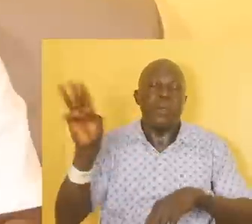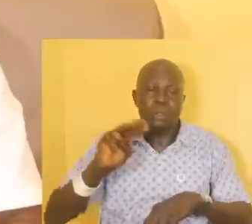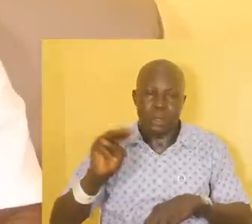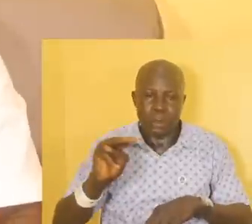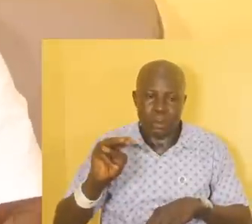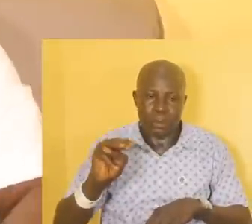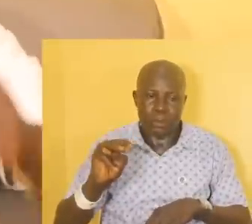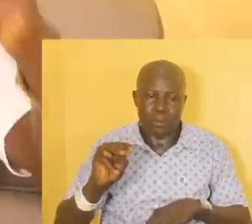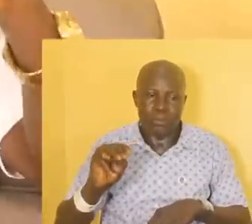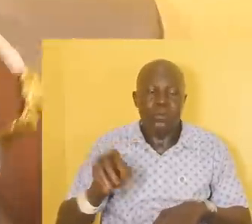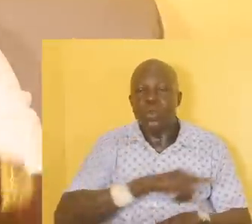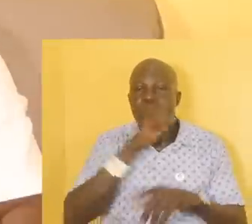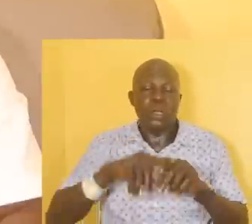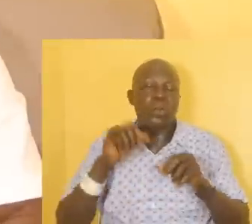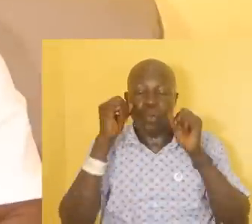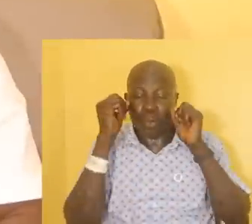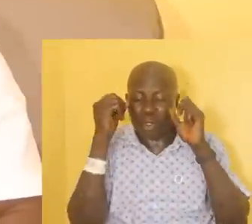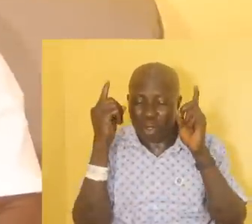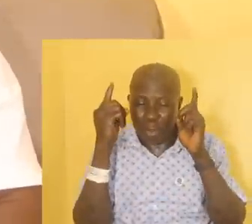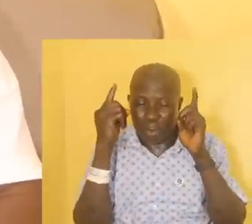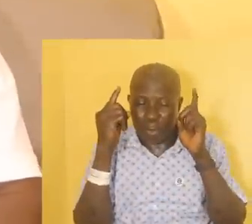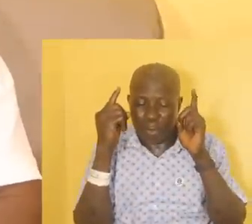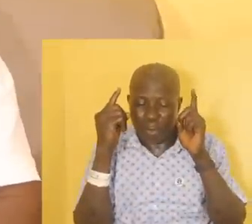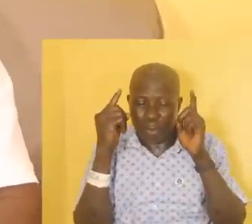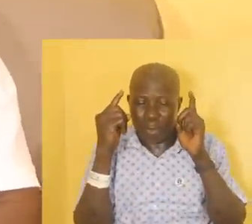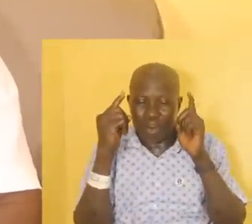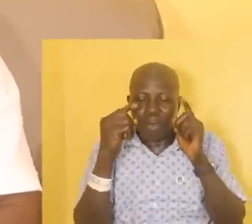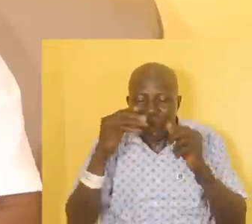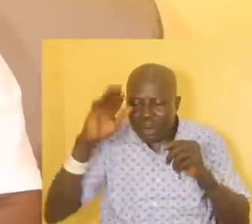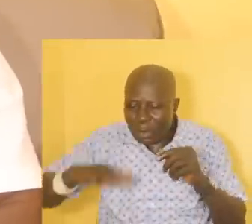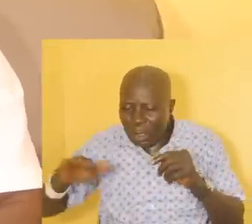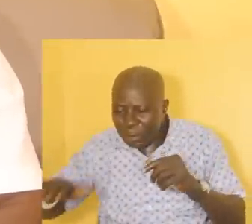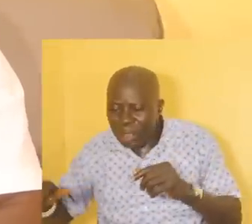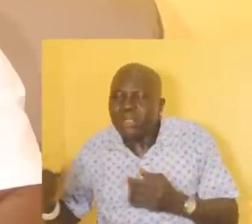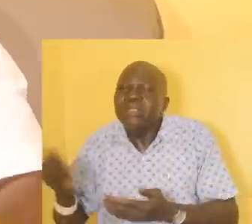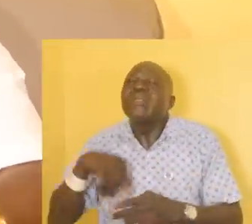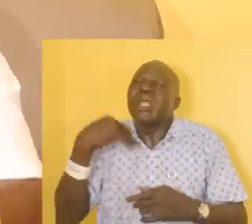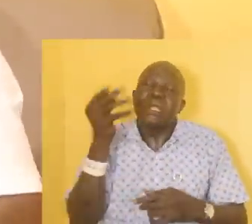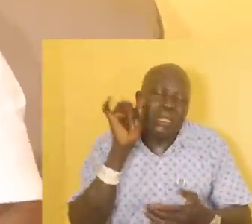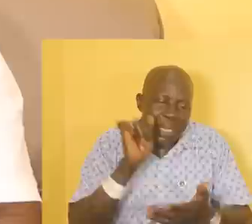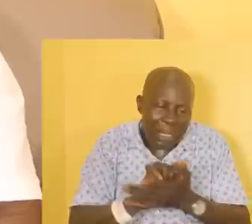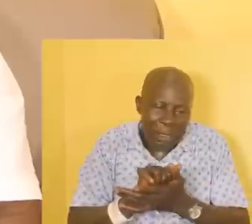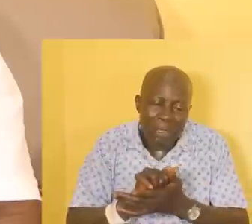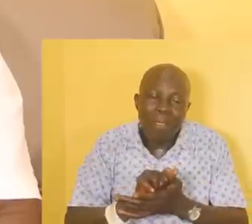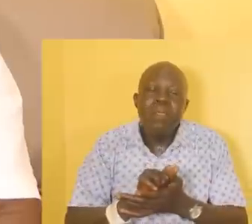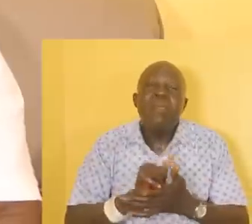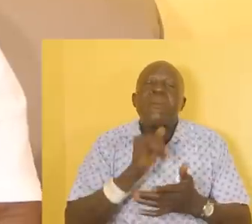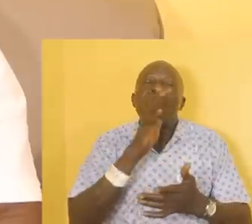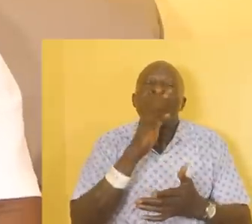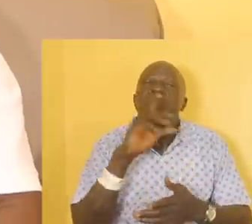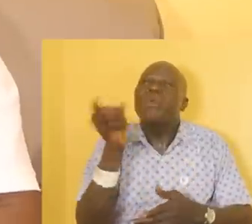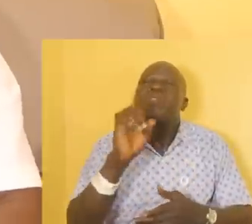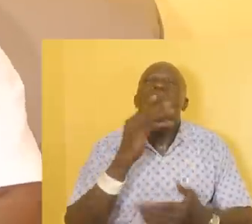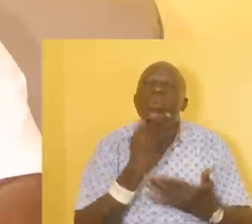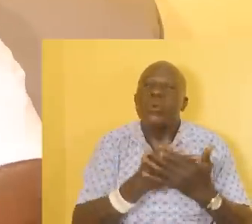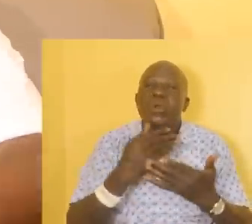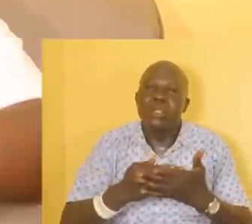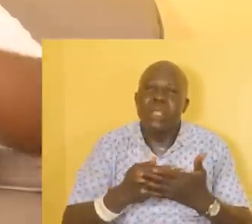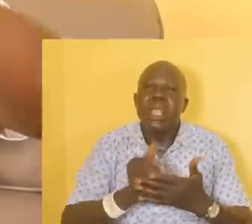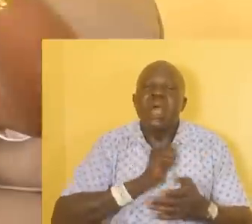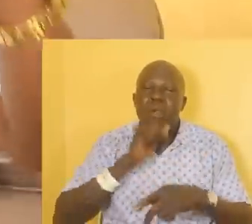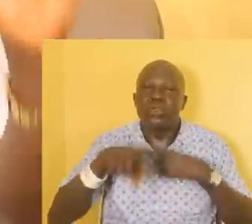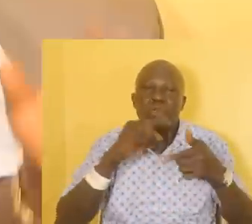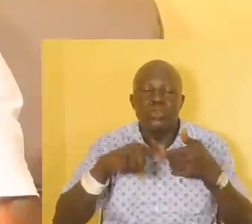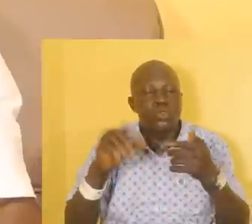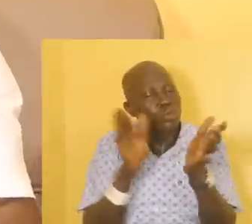rẹ̀ lọ. Came to look after his boyfriend. Yẹ̀fẹ̀ sí ẹ̀. Yẹ̀fẹ̀. Mo ti pàdé ilé mi. That's how she met Aya. Mo bá jọ lọ síbẹ̀. They went there. Ẹgbà tán máa débẹ̀. When they got there.